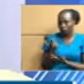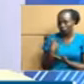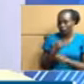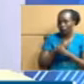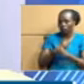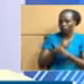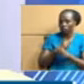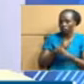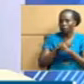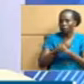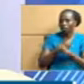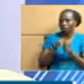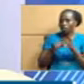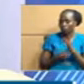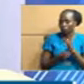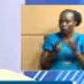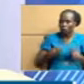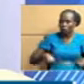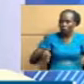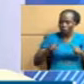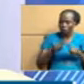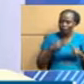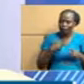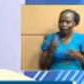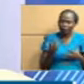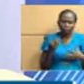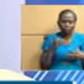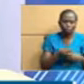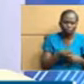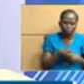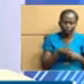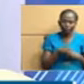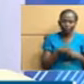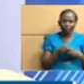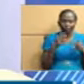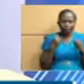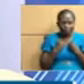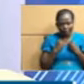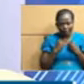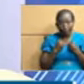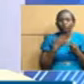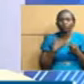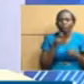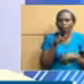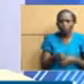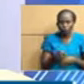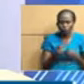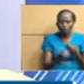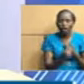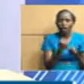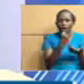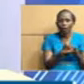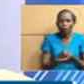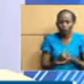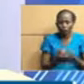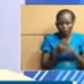issues. We all get sick at one point or the other, and we need someone to fix that. And